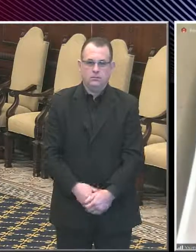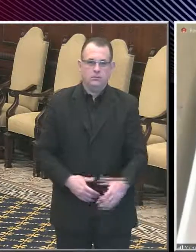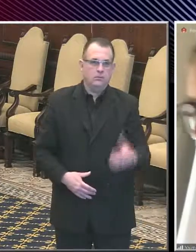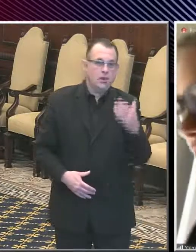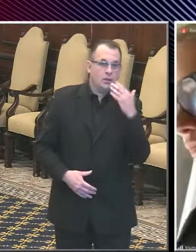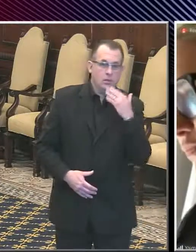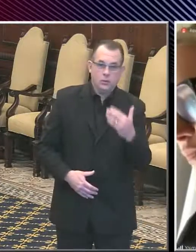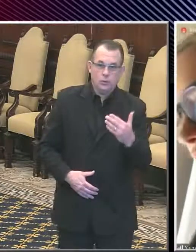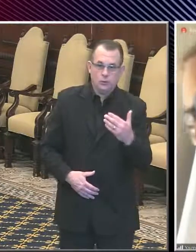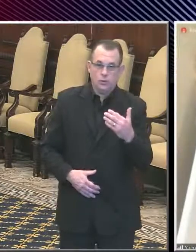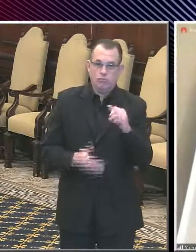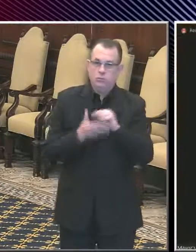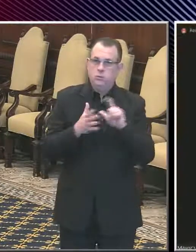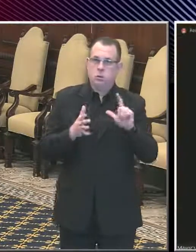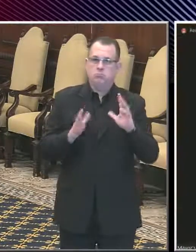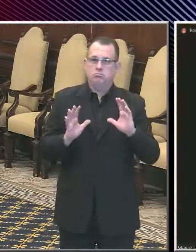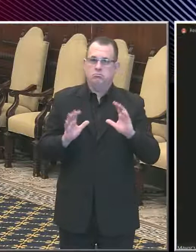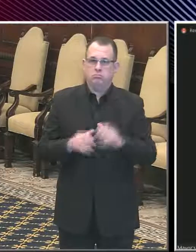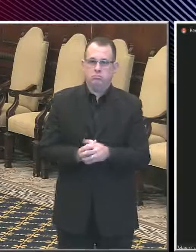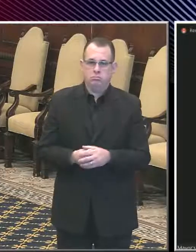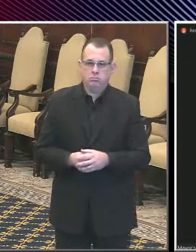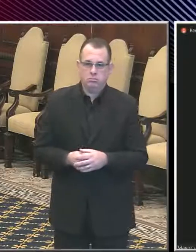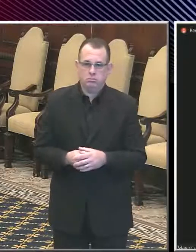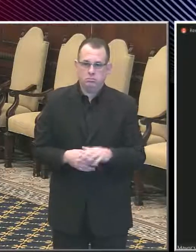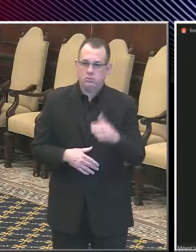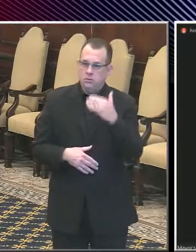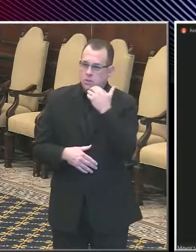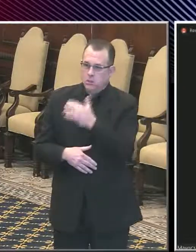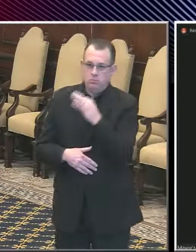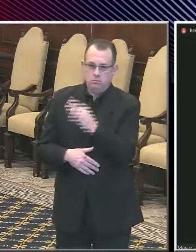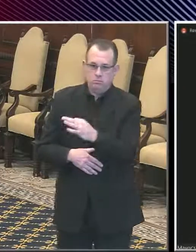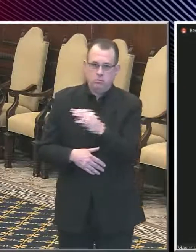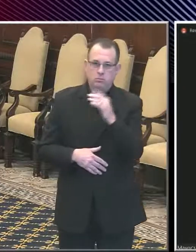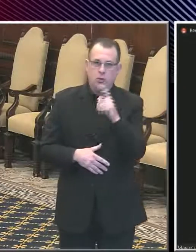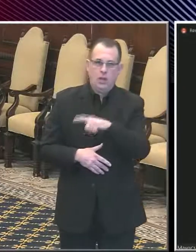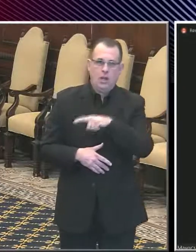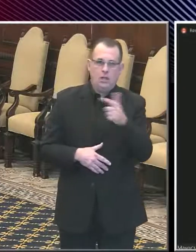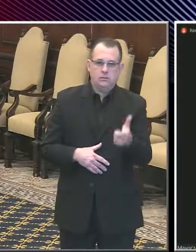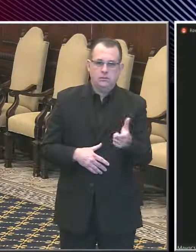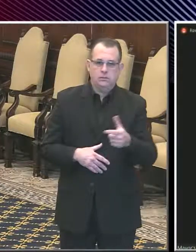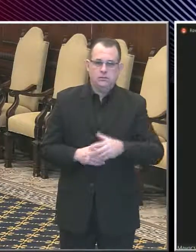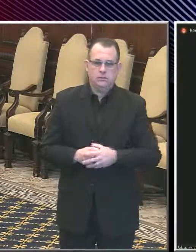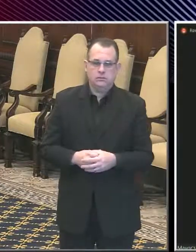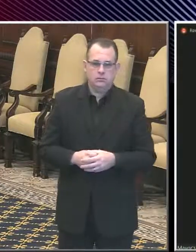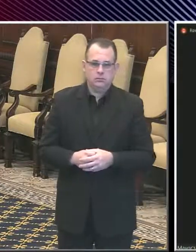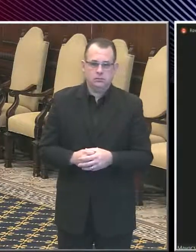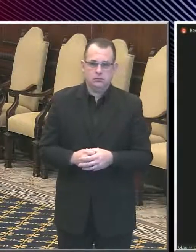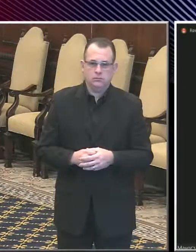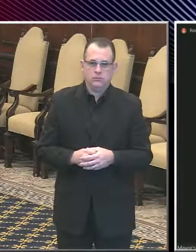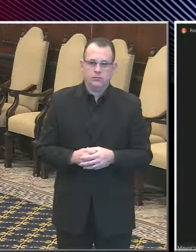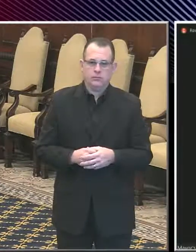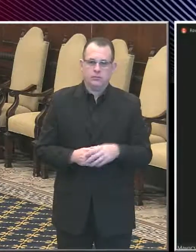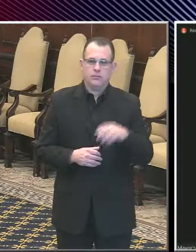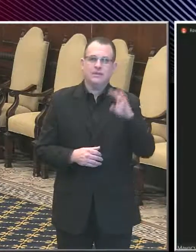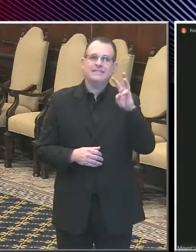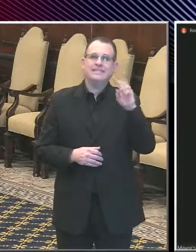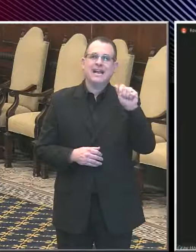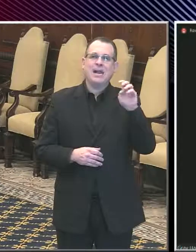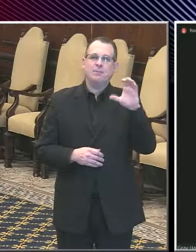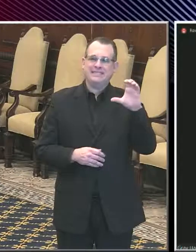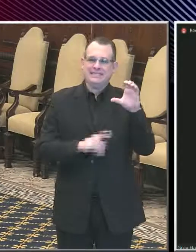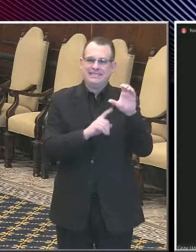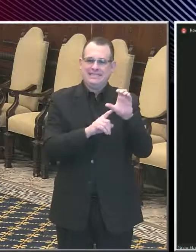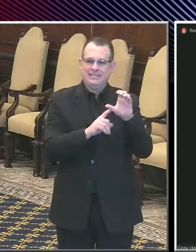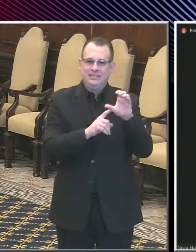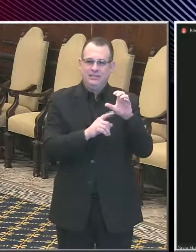that's all. Thank you, Yaima. And next we have Gray Hall of 6 ABC. Okay,